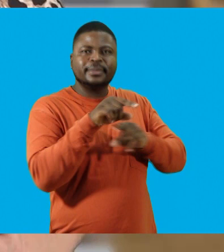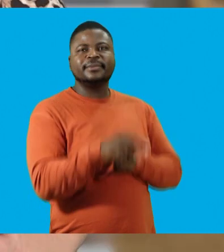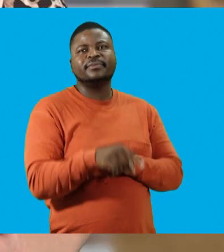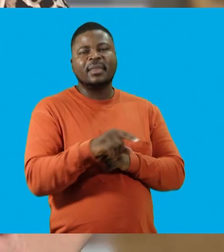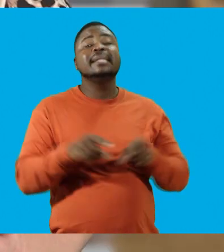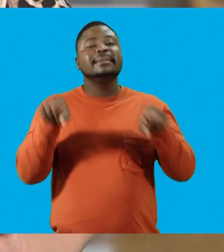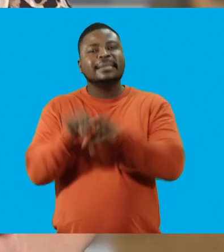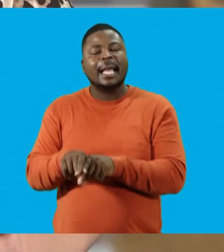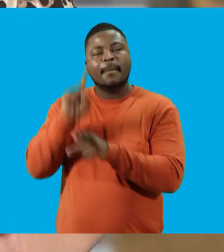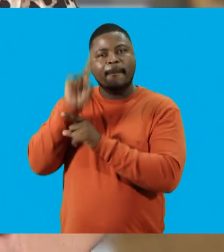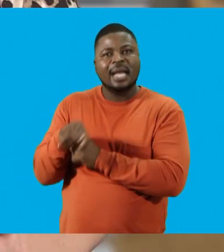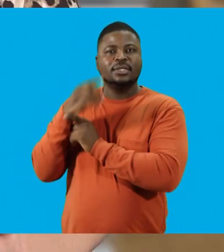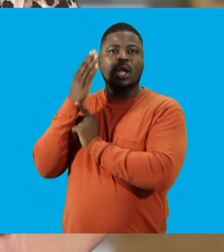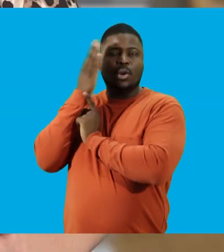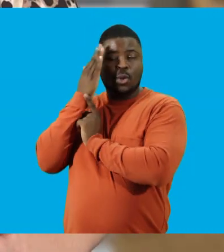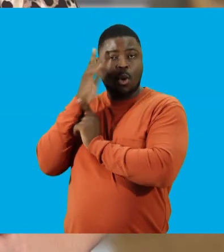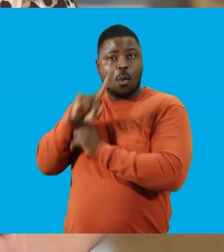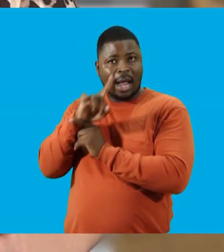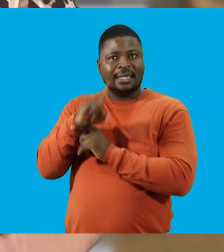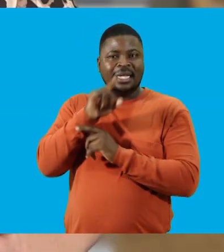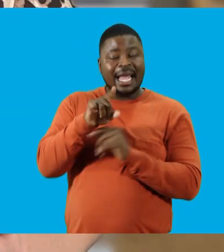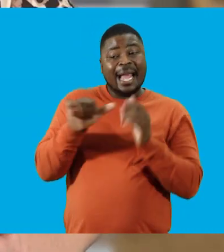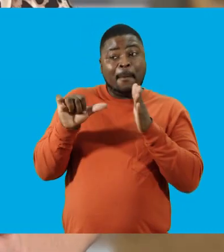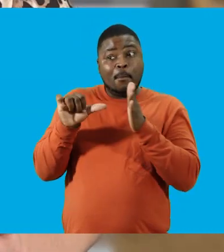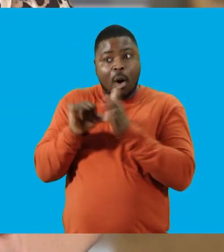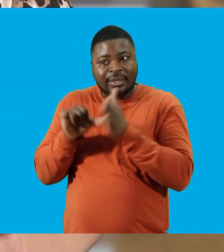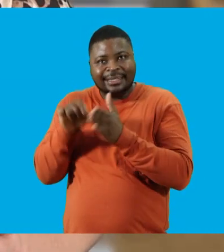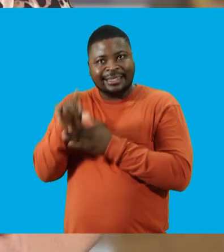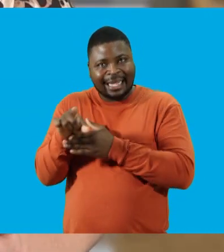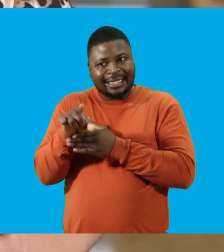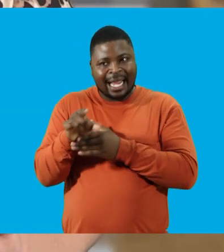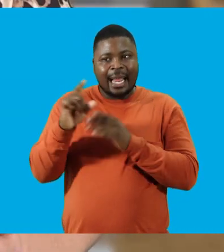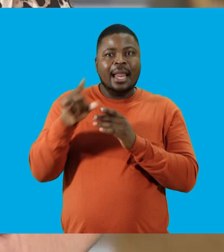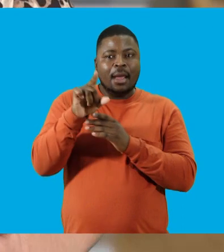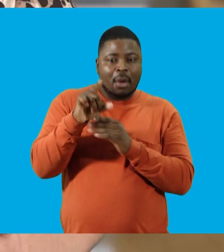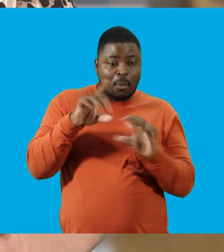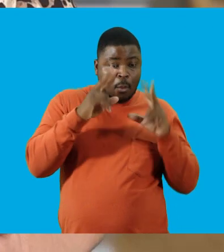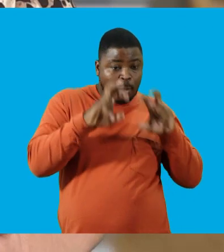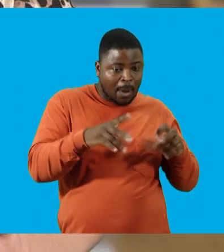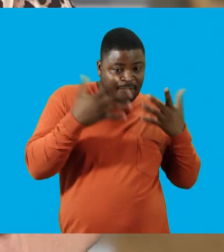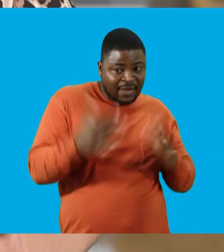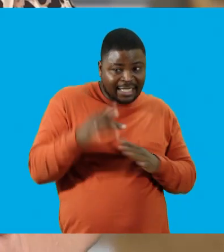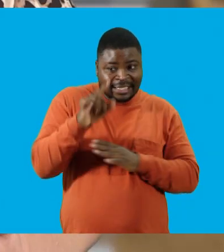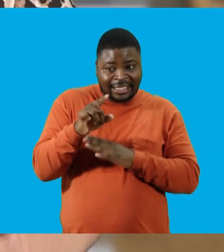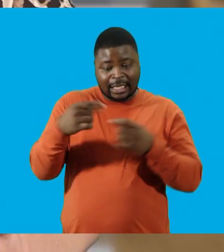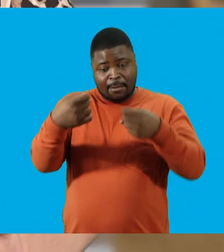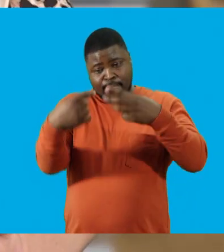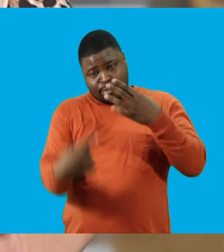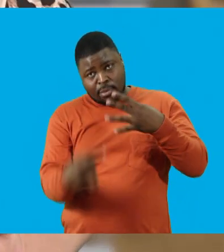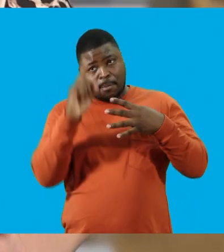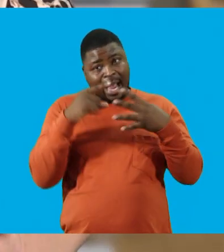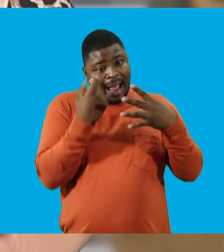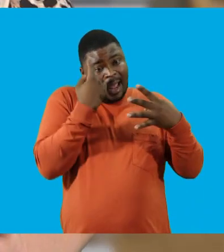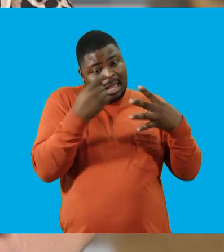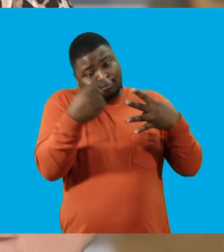research on, and also to know the pros and cons of these different methods or